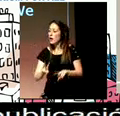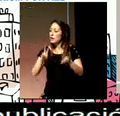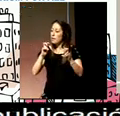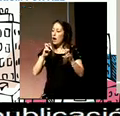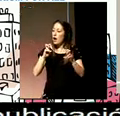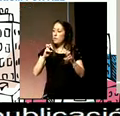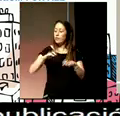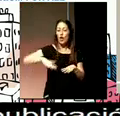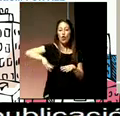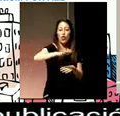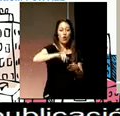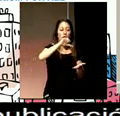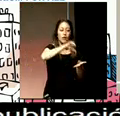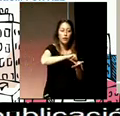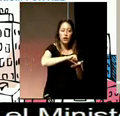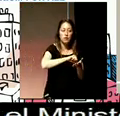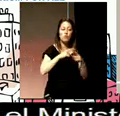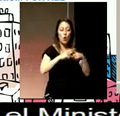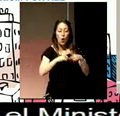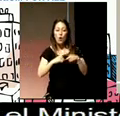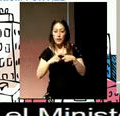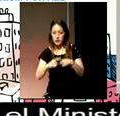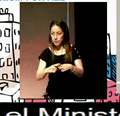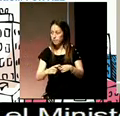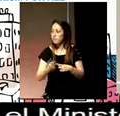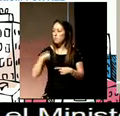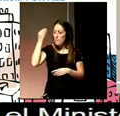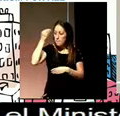Here you have some examples.